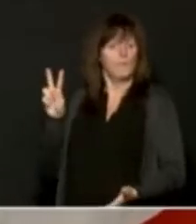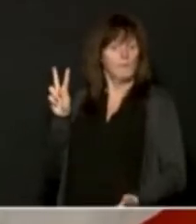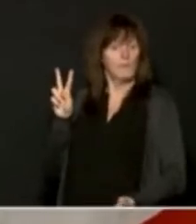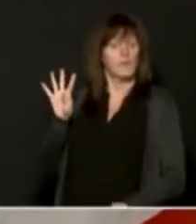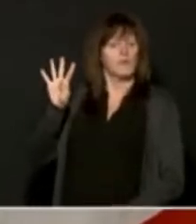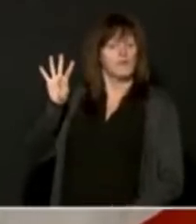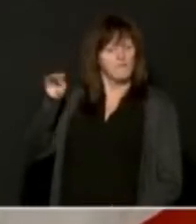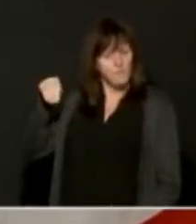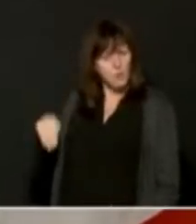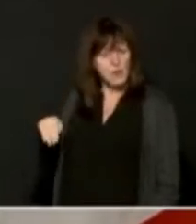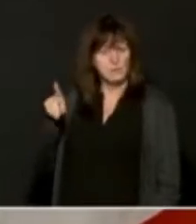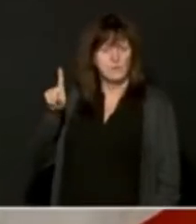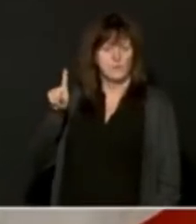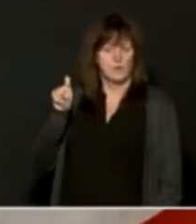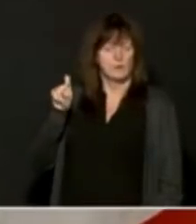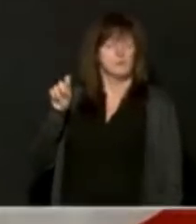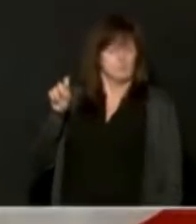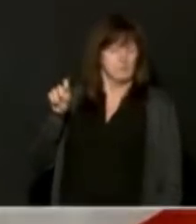4,176 2 weeks ago.